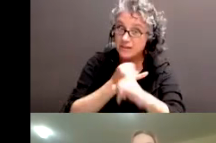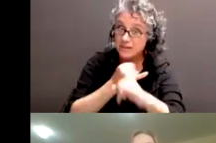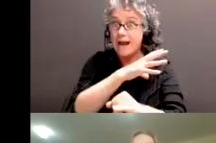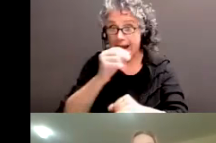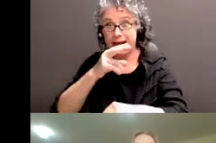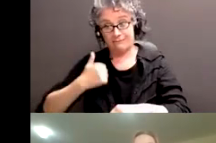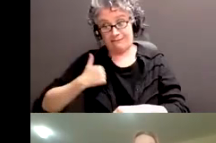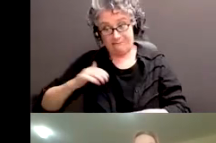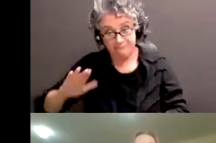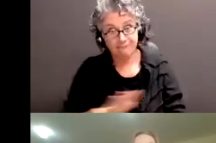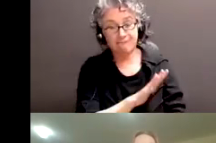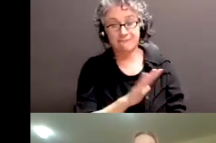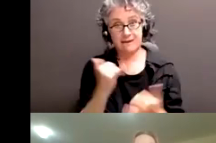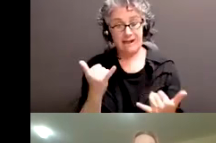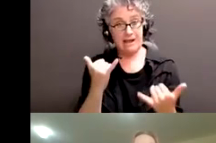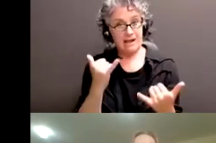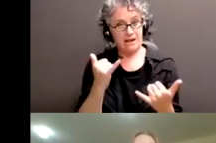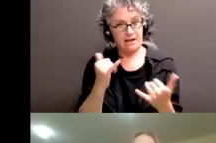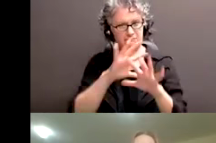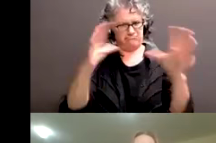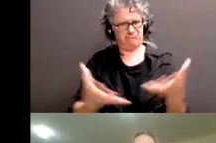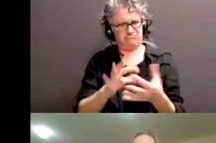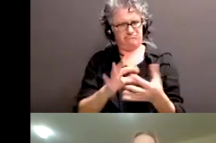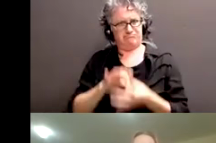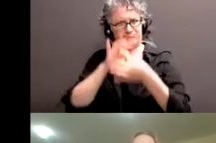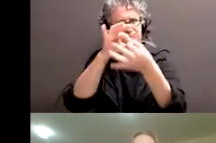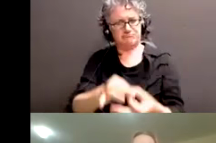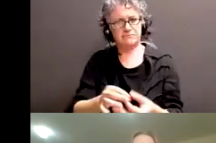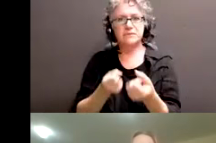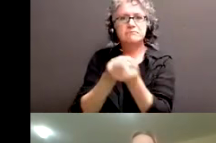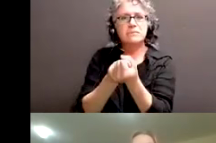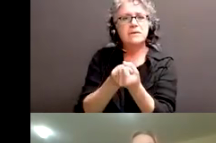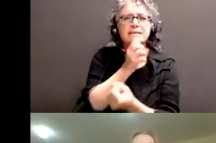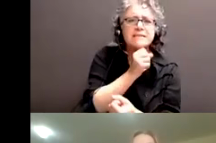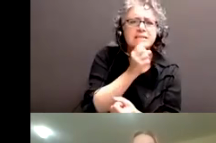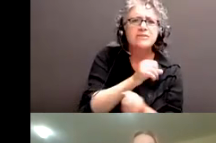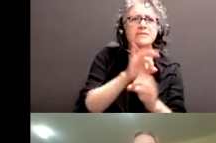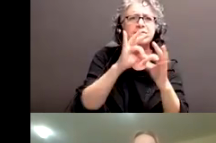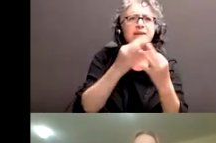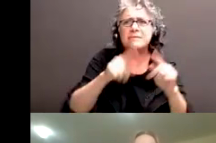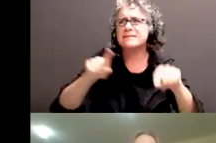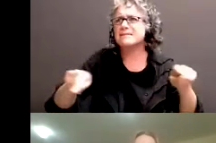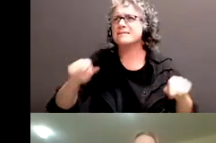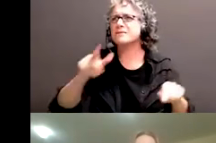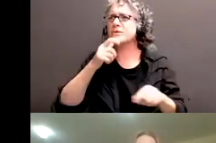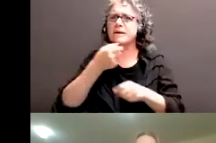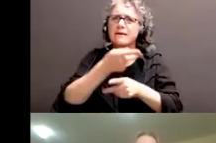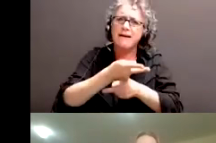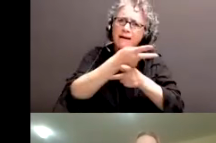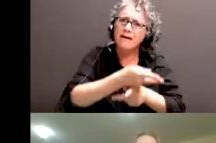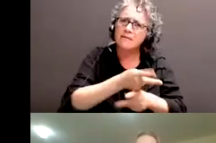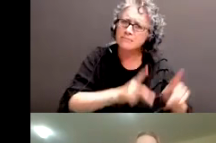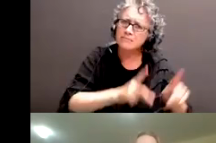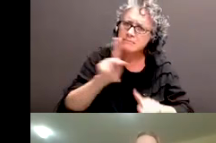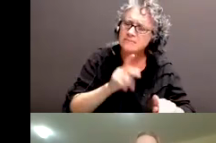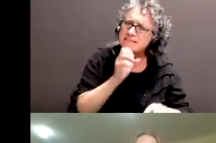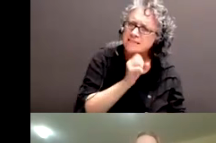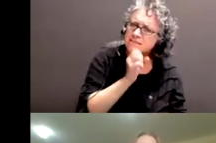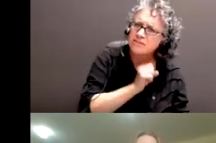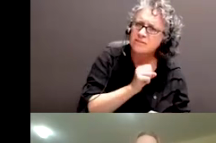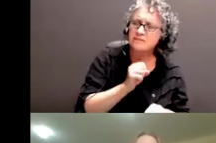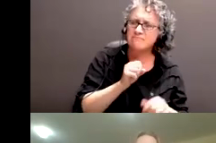to improve that response and to help support seniors and families and caregivers dealing with situations that they may come